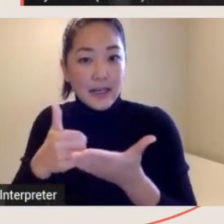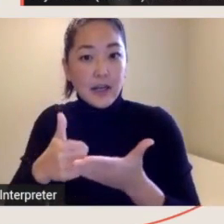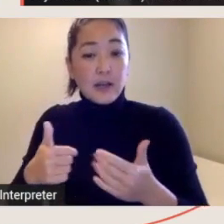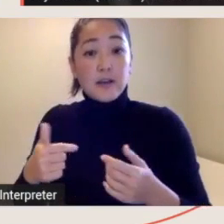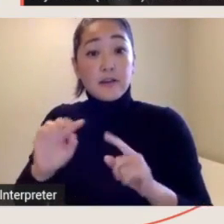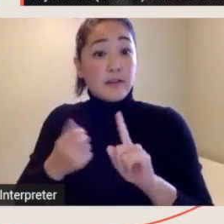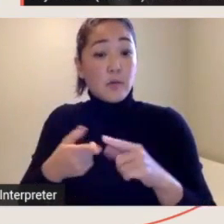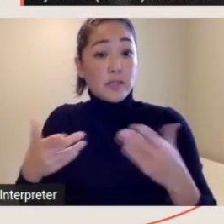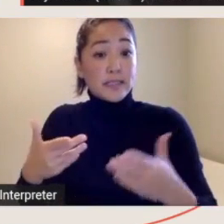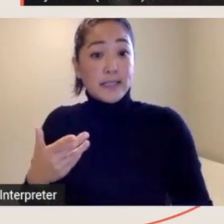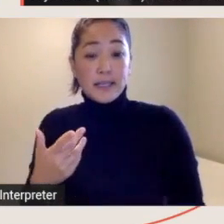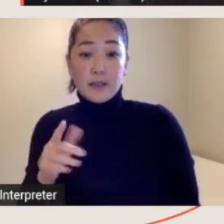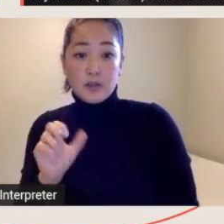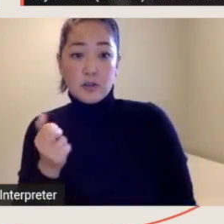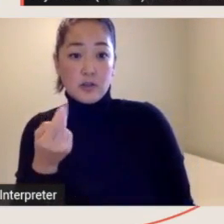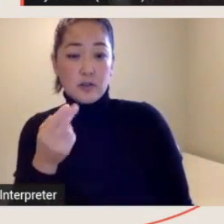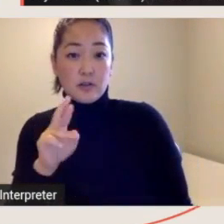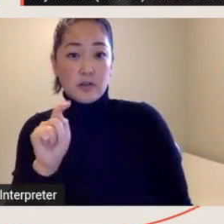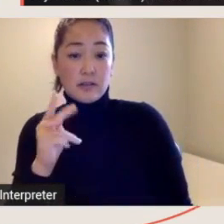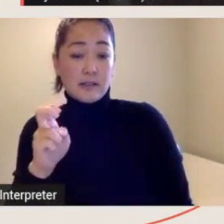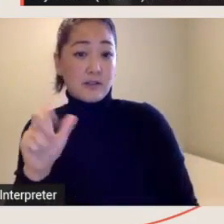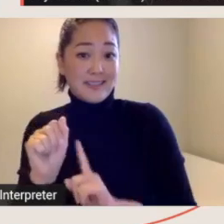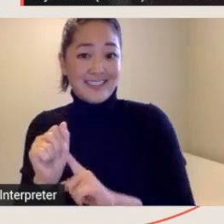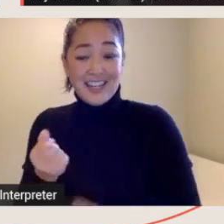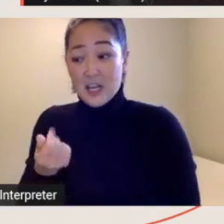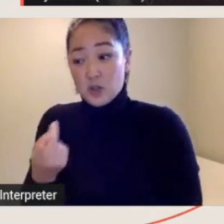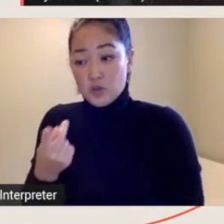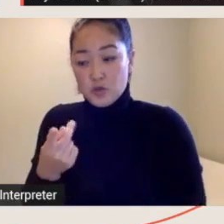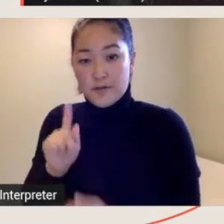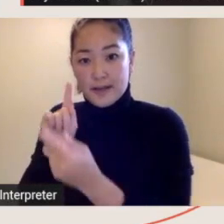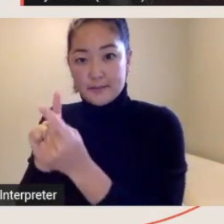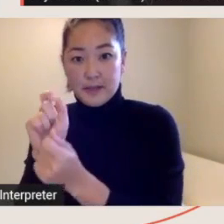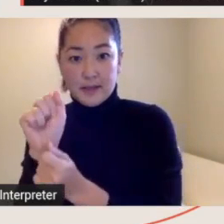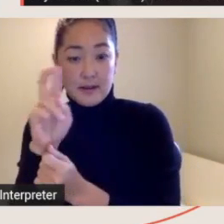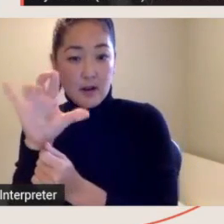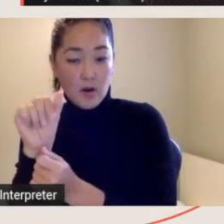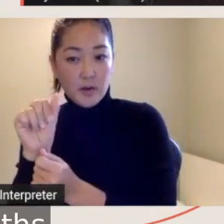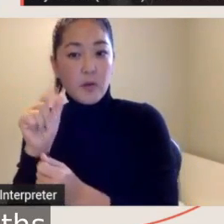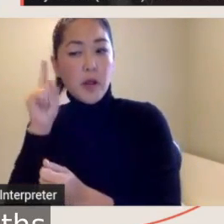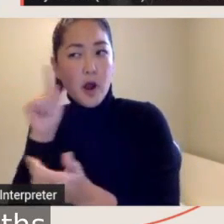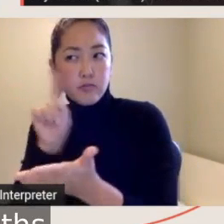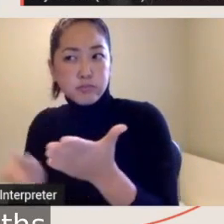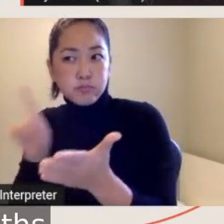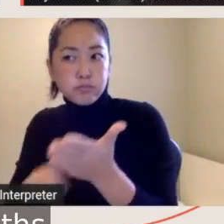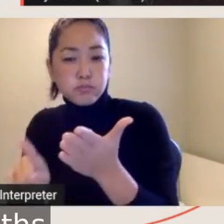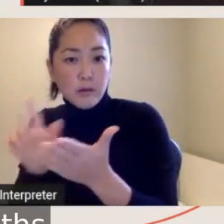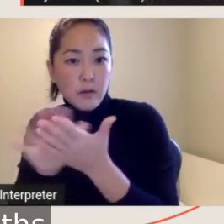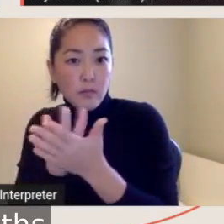I went to India to see Arya and to maybe start researching for a film. After